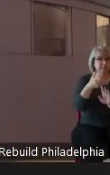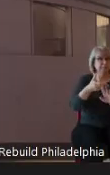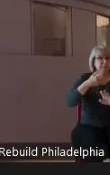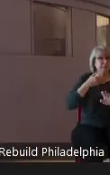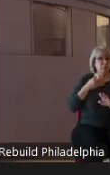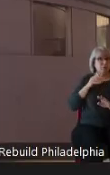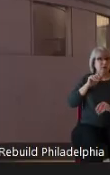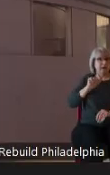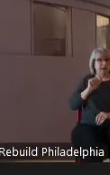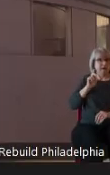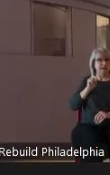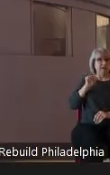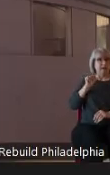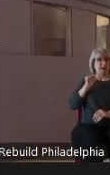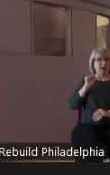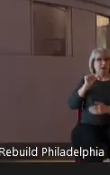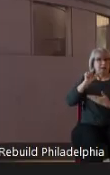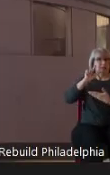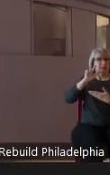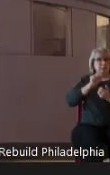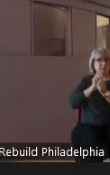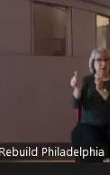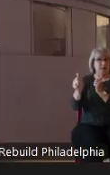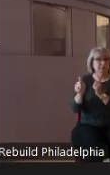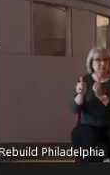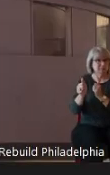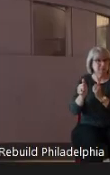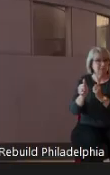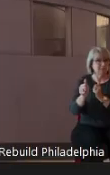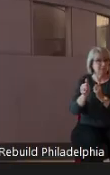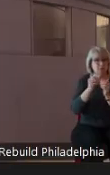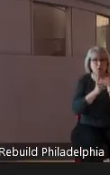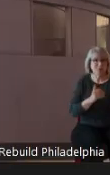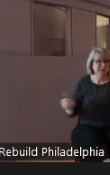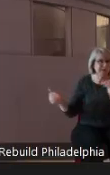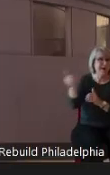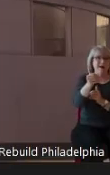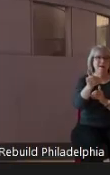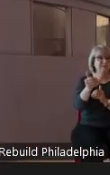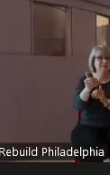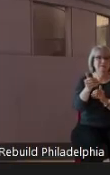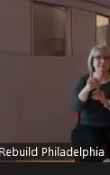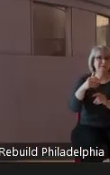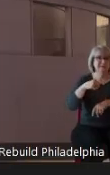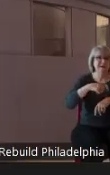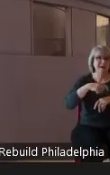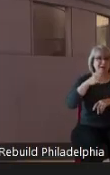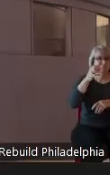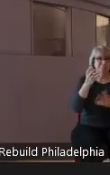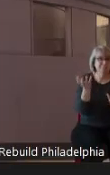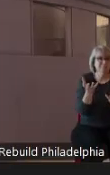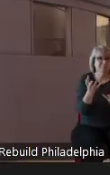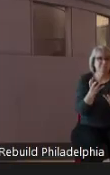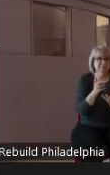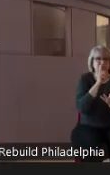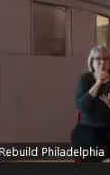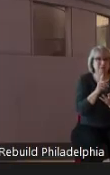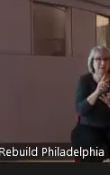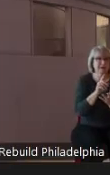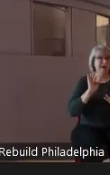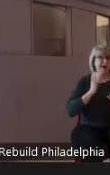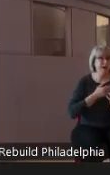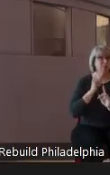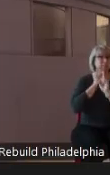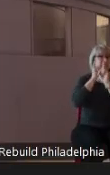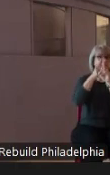the American with Disabilities Act. It was well ahead of its time. I think it's the ambition of all of us